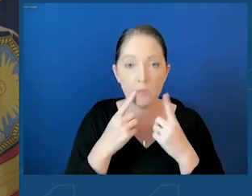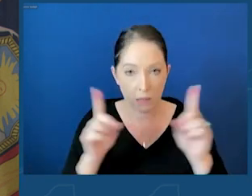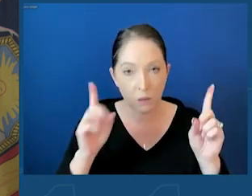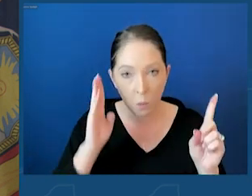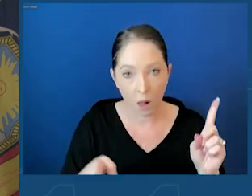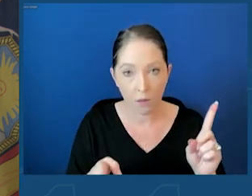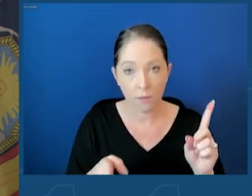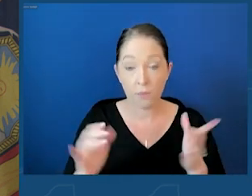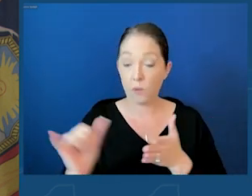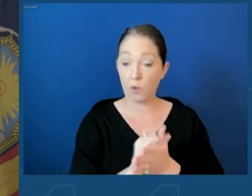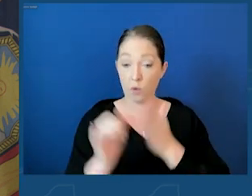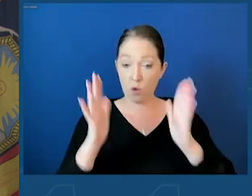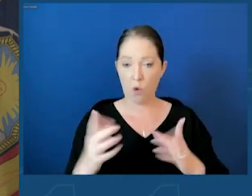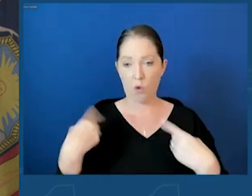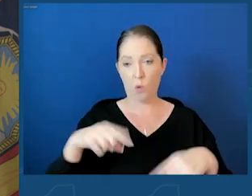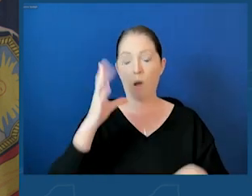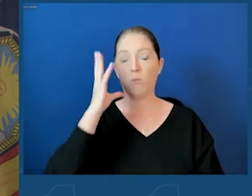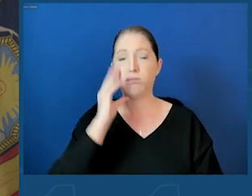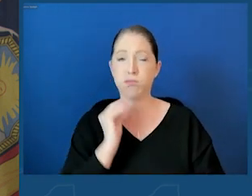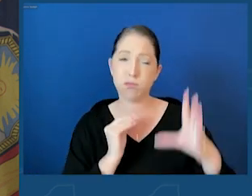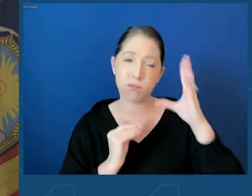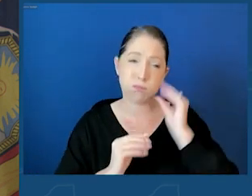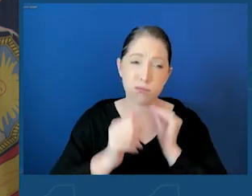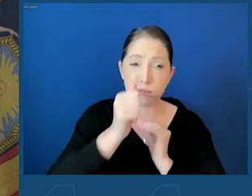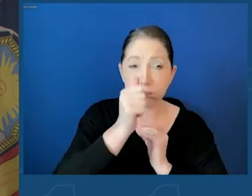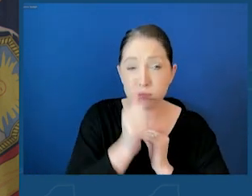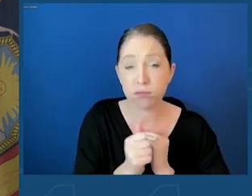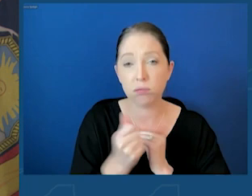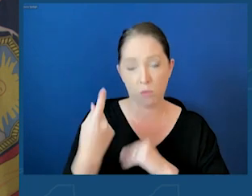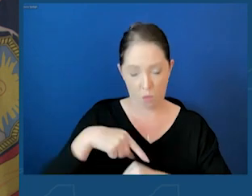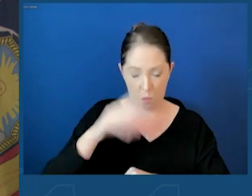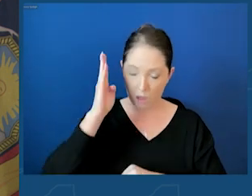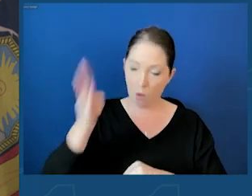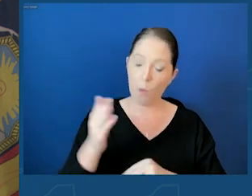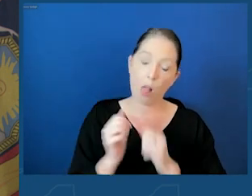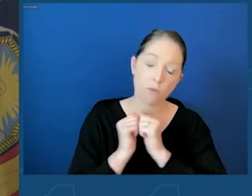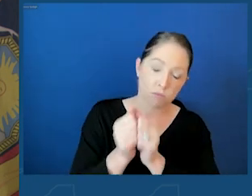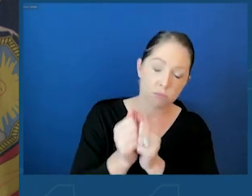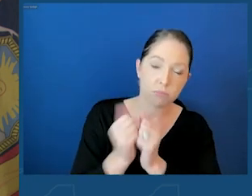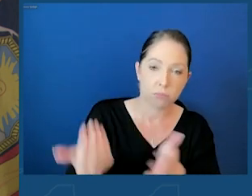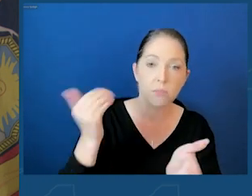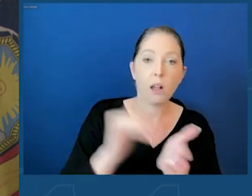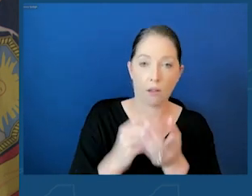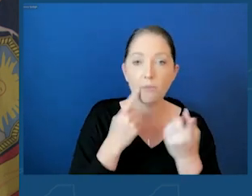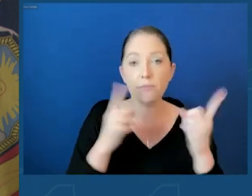we've been through a lot together, and we will get through this together again. Thank you.